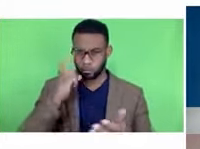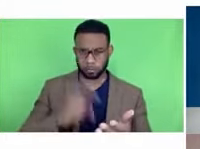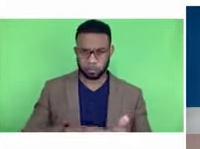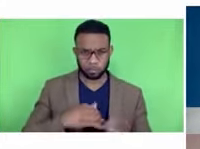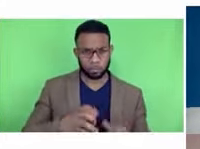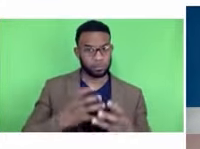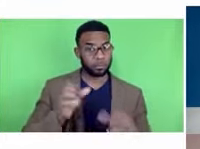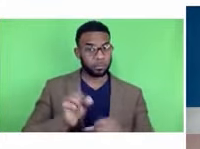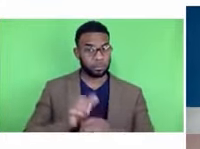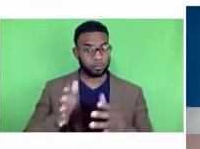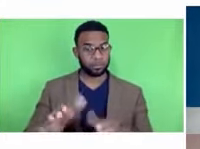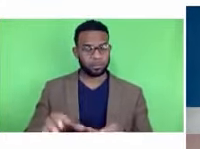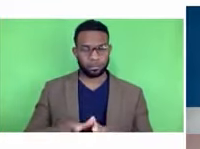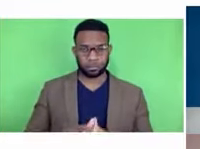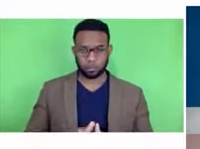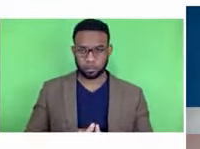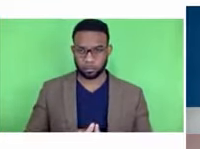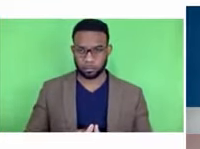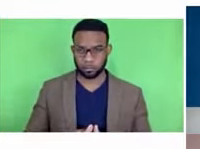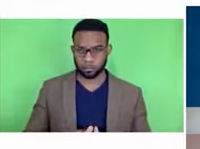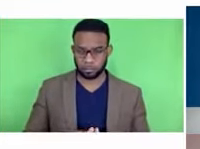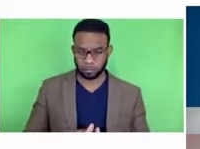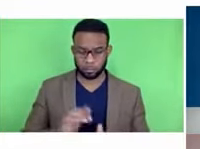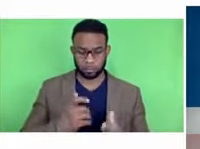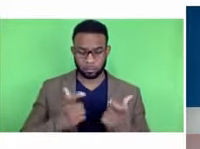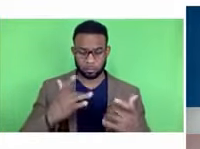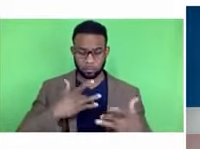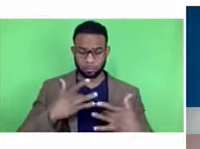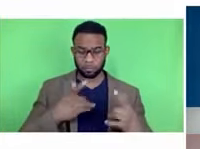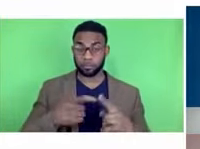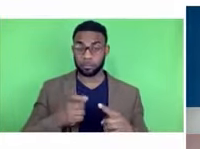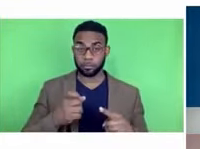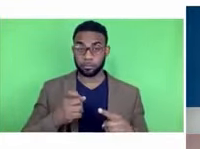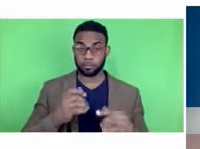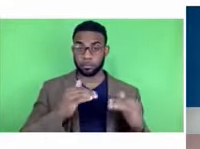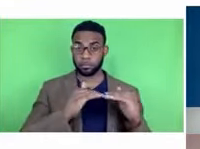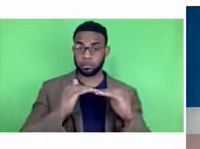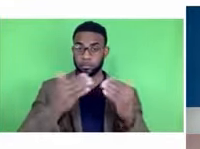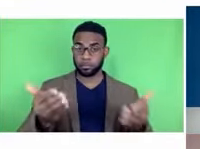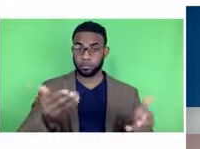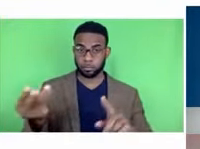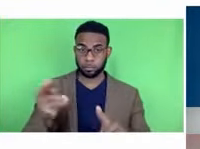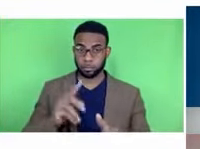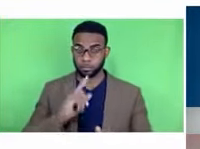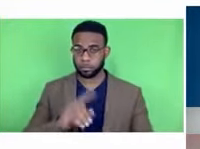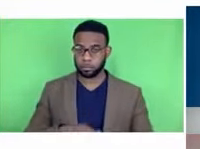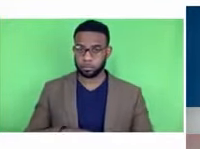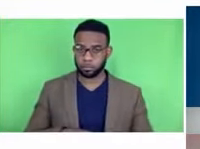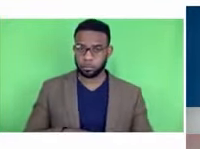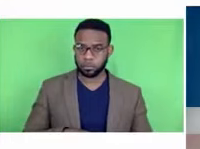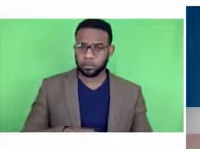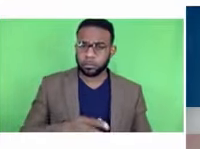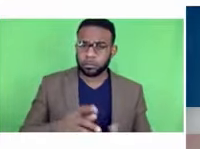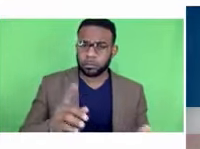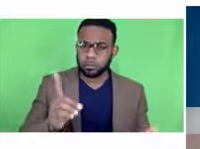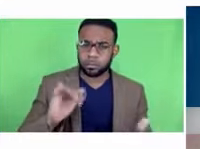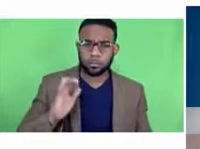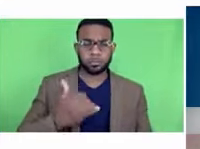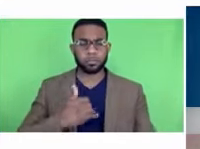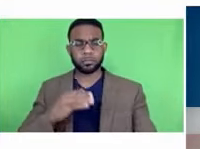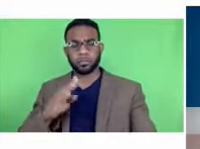lot of work left to do, you know, our major concern from an equitable hiring perspective is, where do our